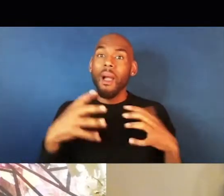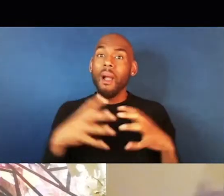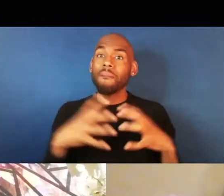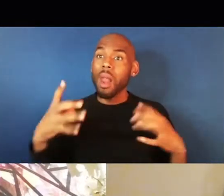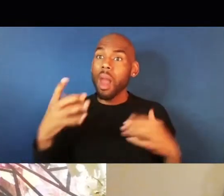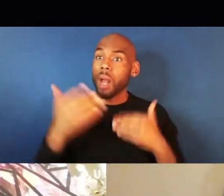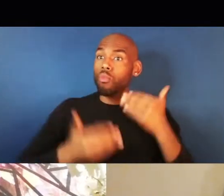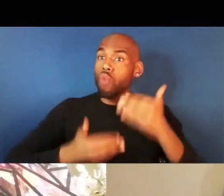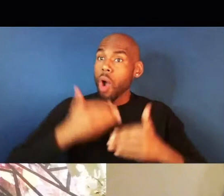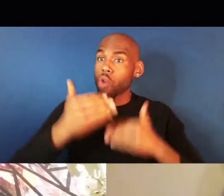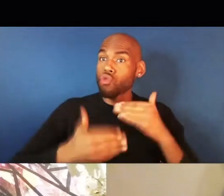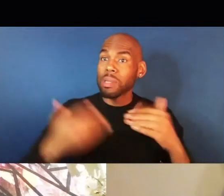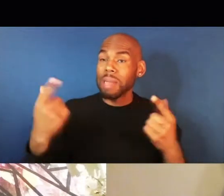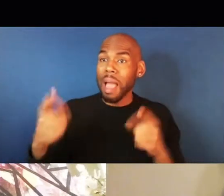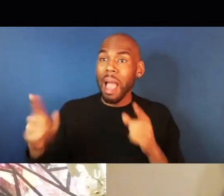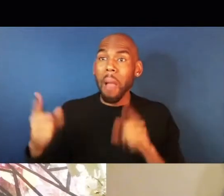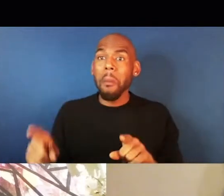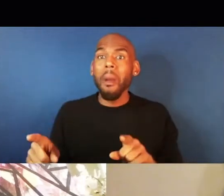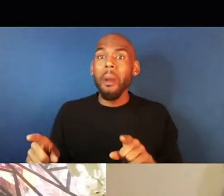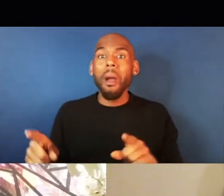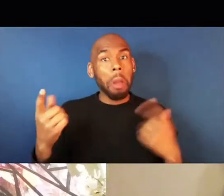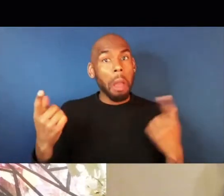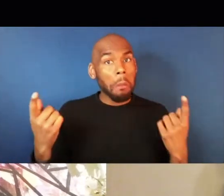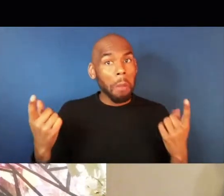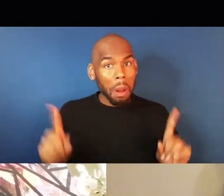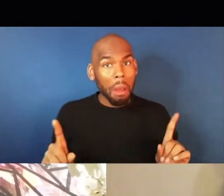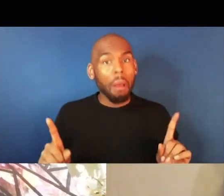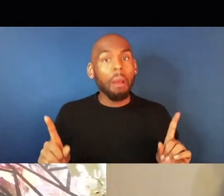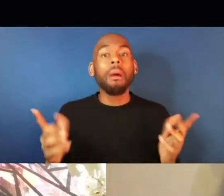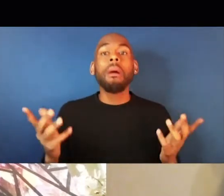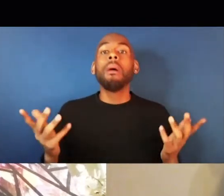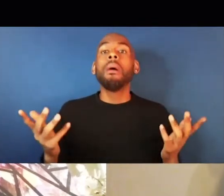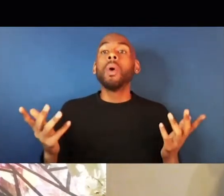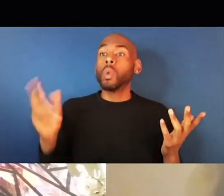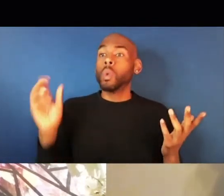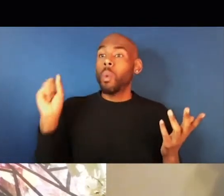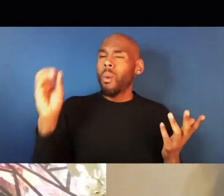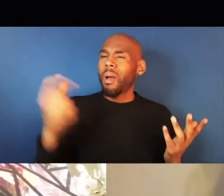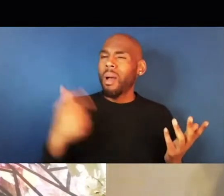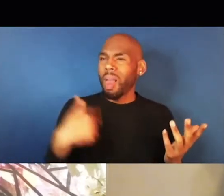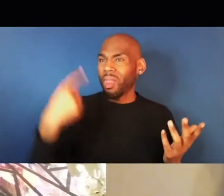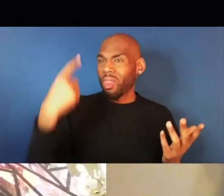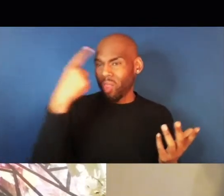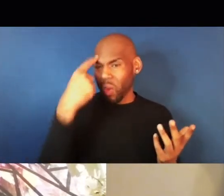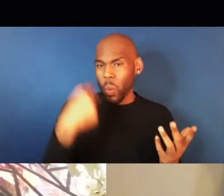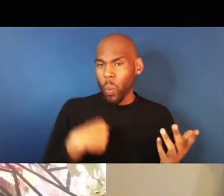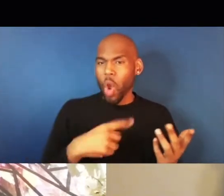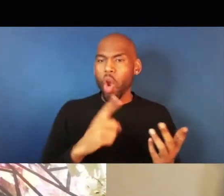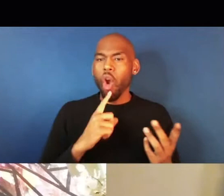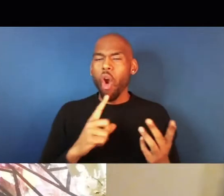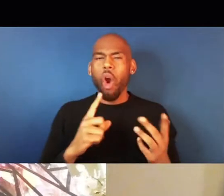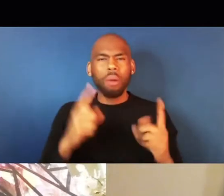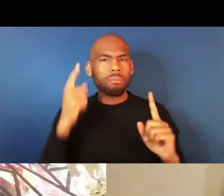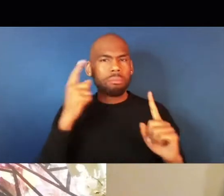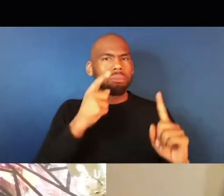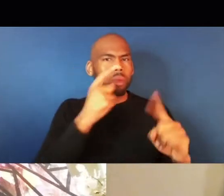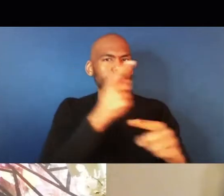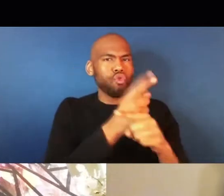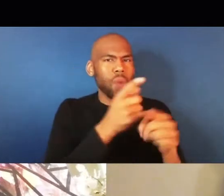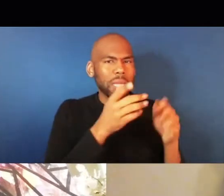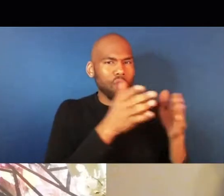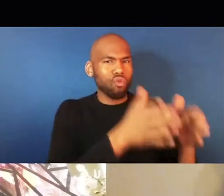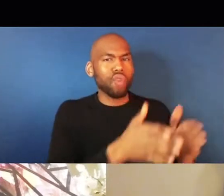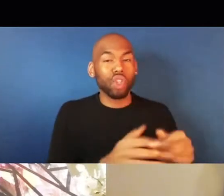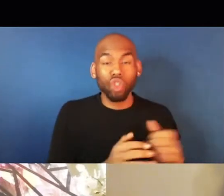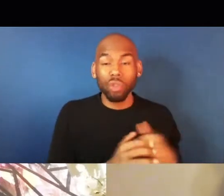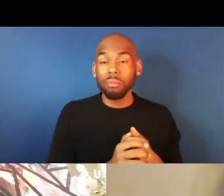there are progressions that are being done. So I think we are heading in the right